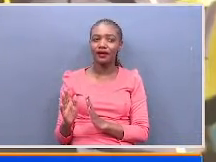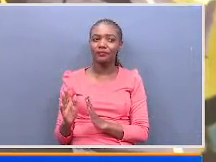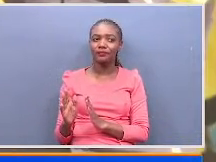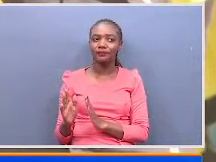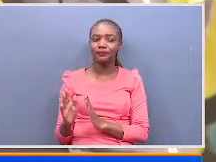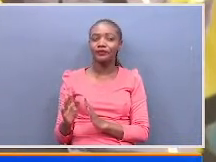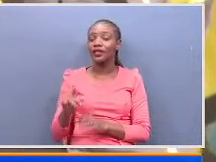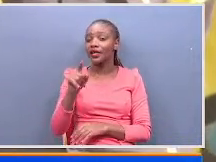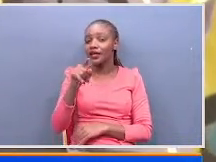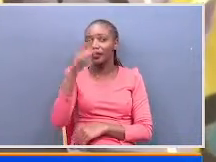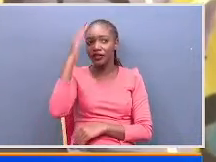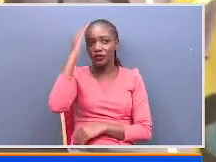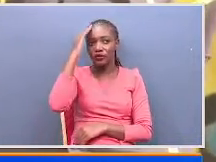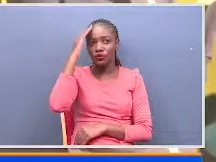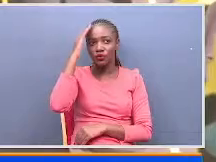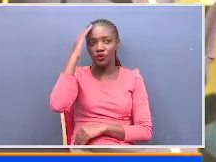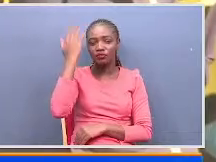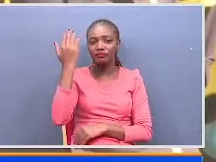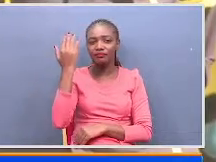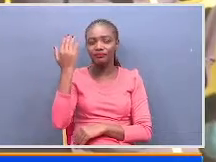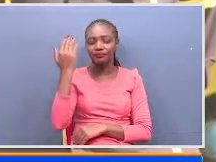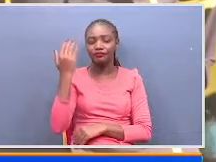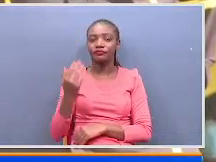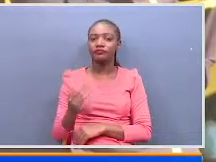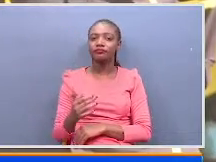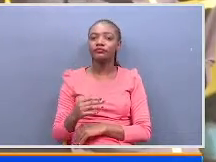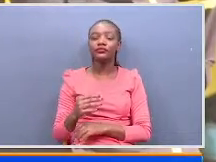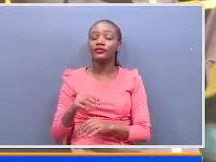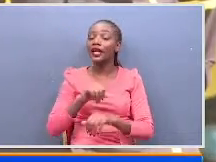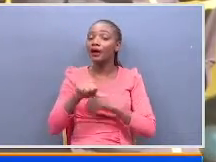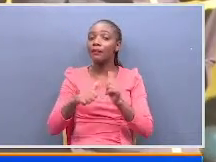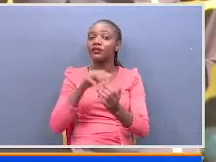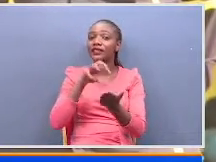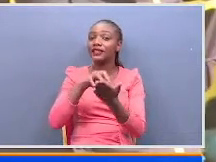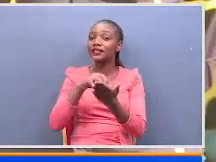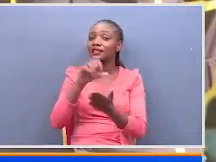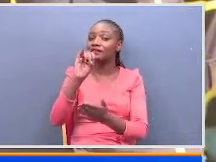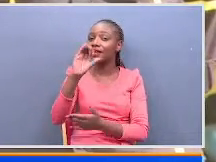you know how many Kenyans went to ICC.